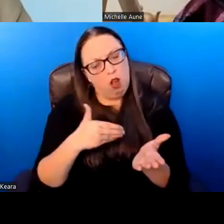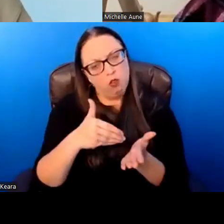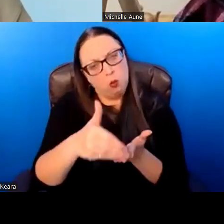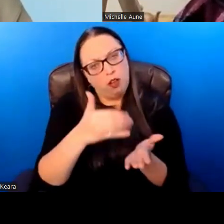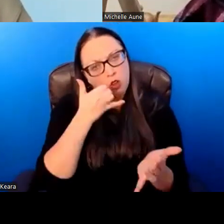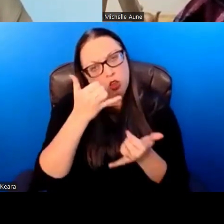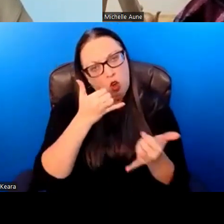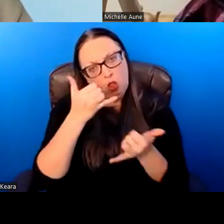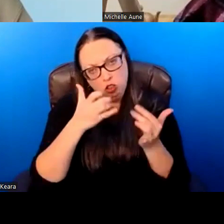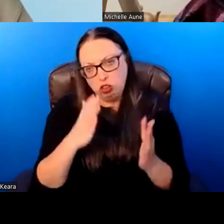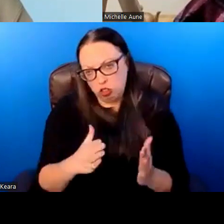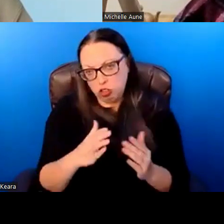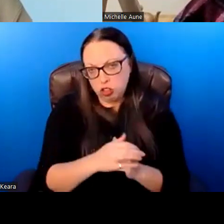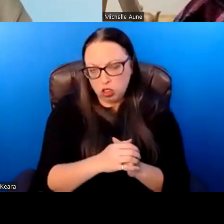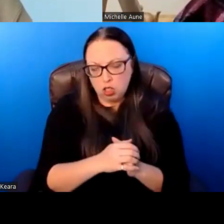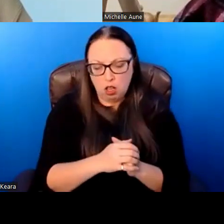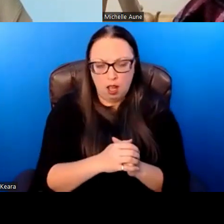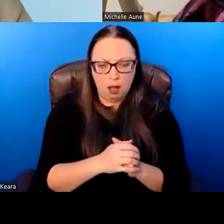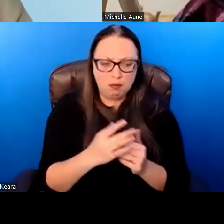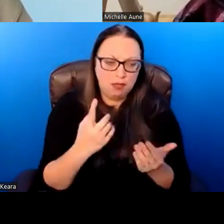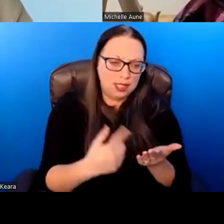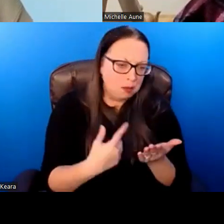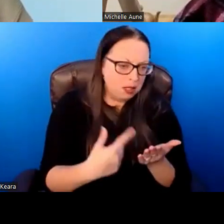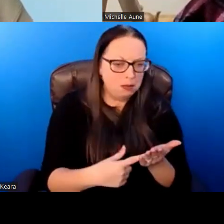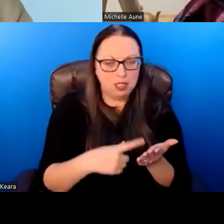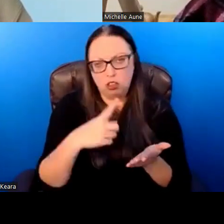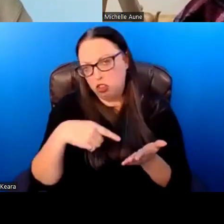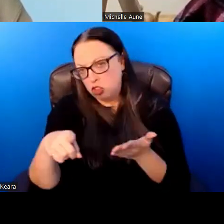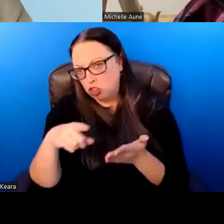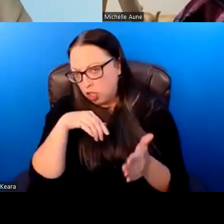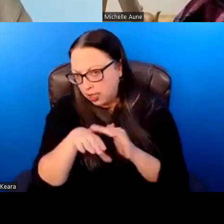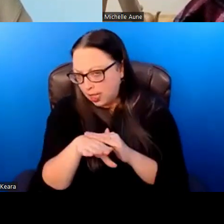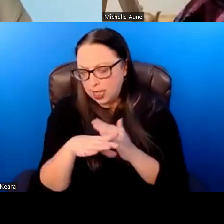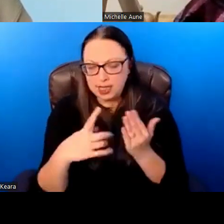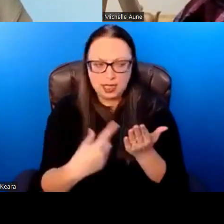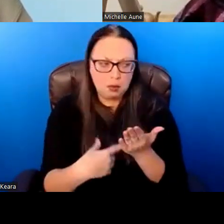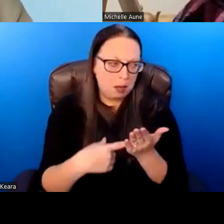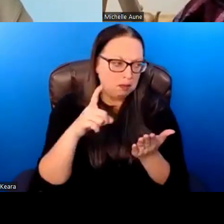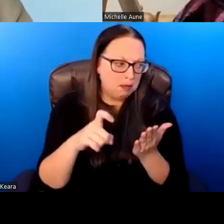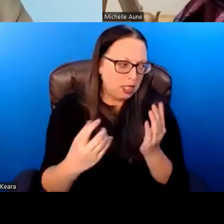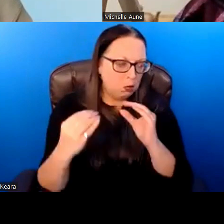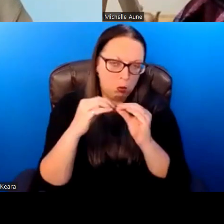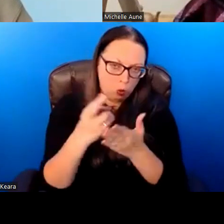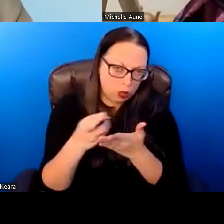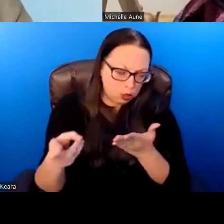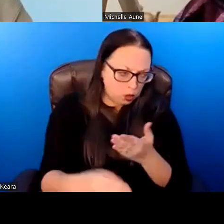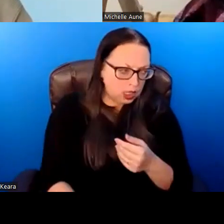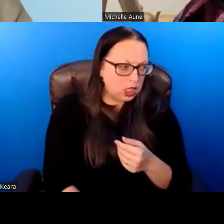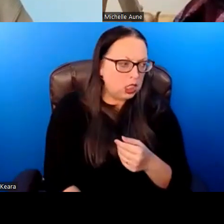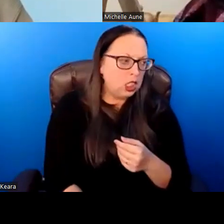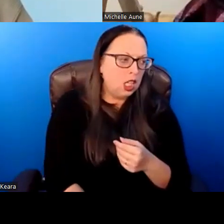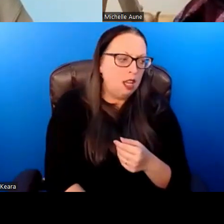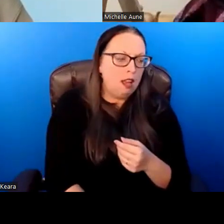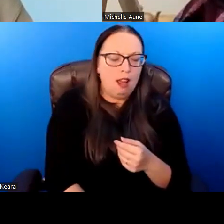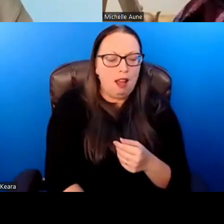on a regular basis. And sometimes it's just to check in. Sometimes it's to need more resources. But